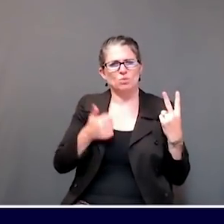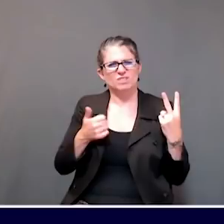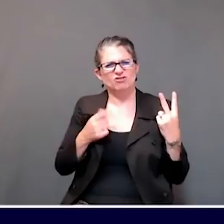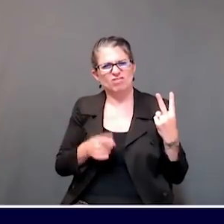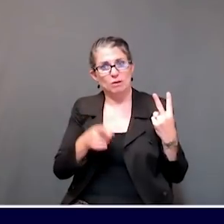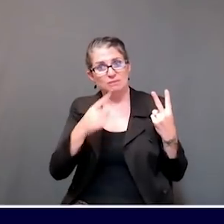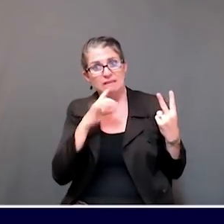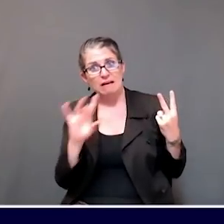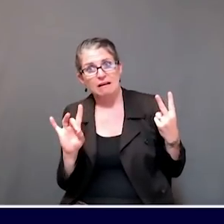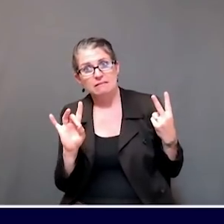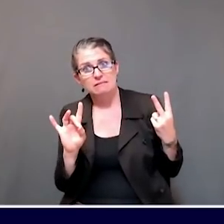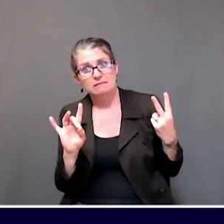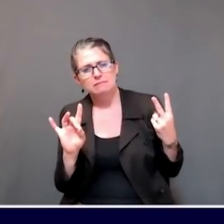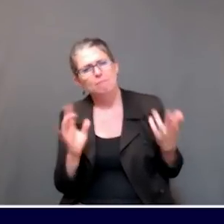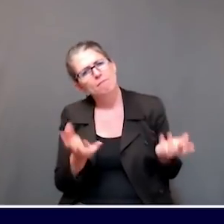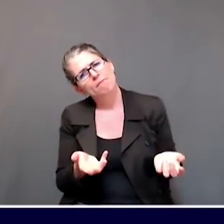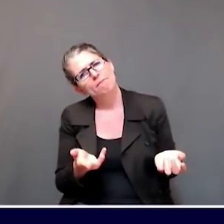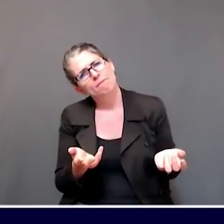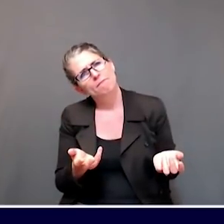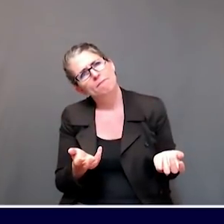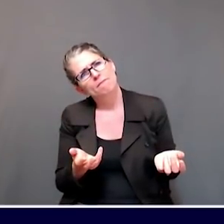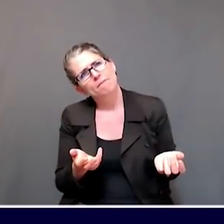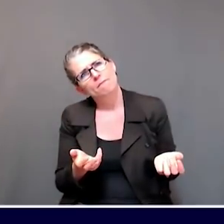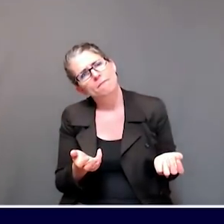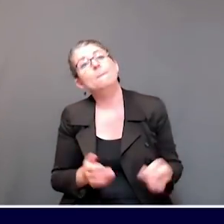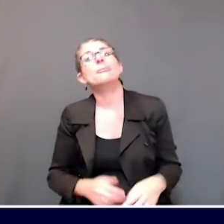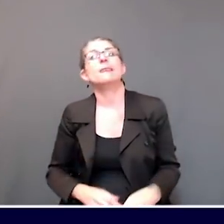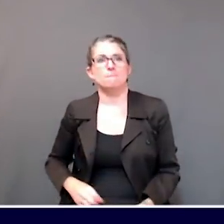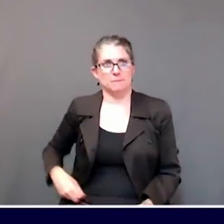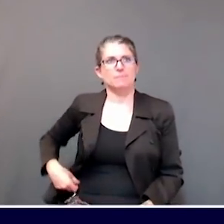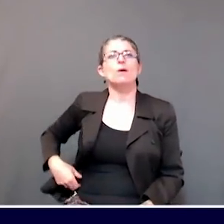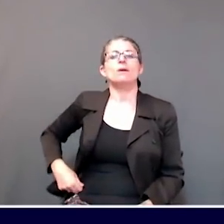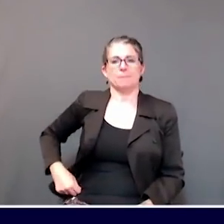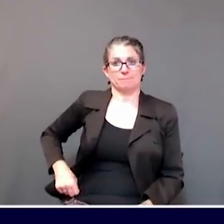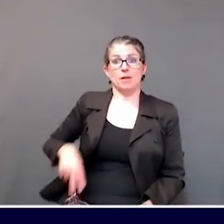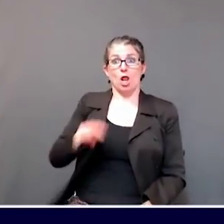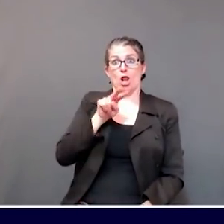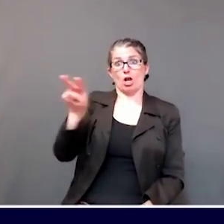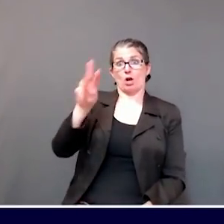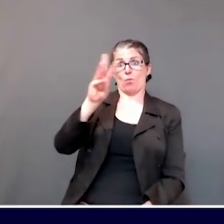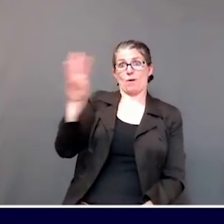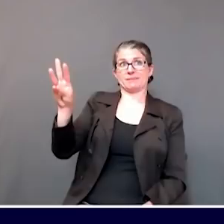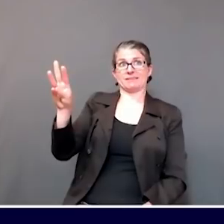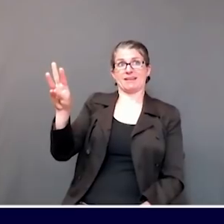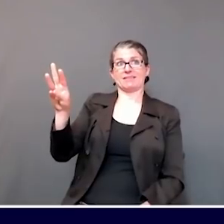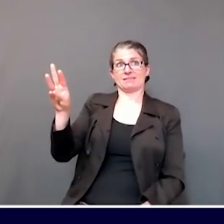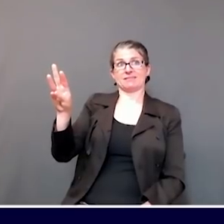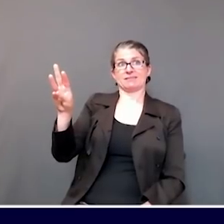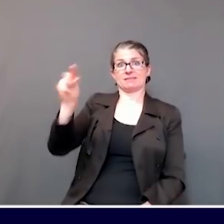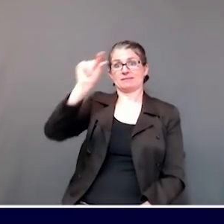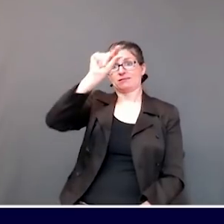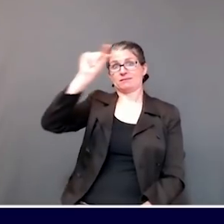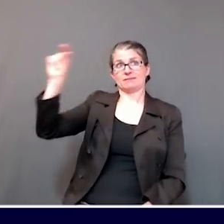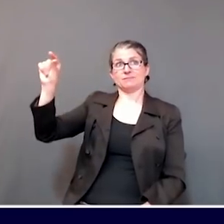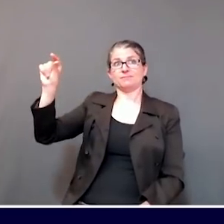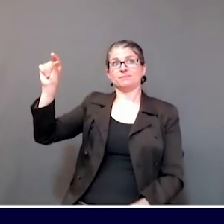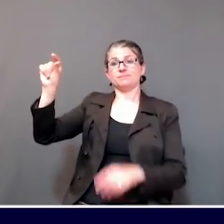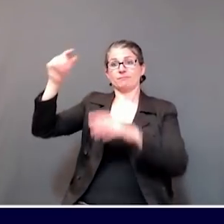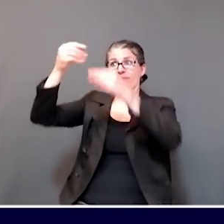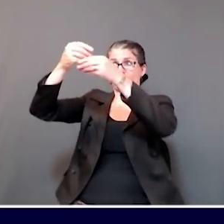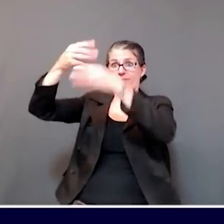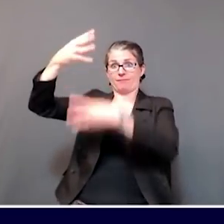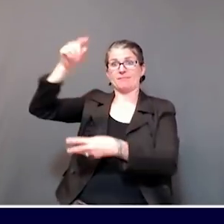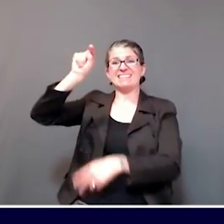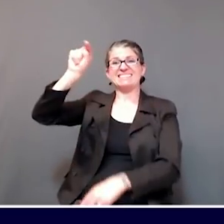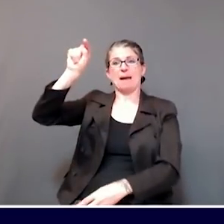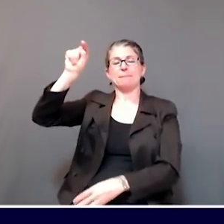this is right at the very top of the website. Several weeks ago, we announced that we were going to be changing the way that we reported